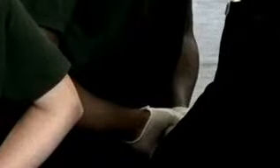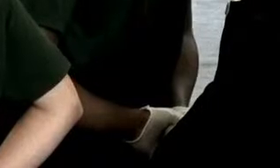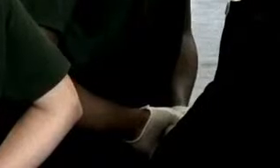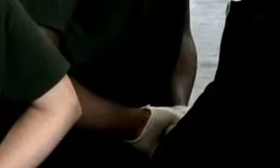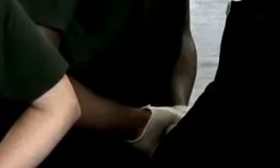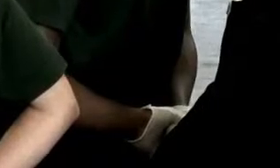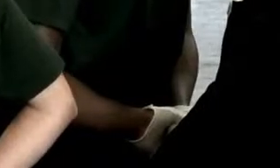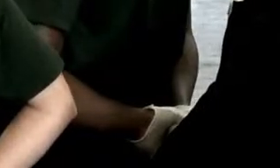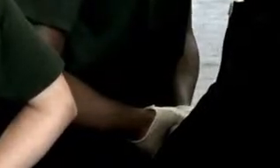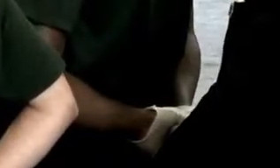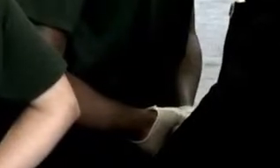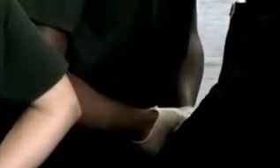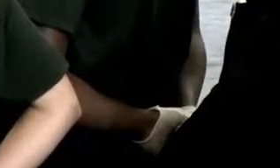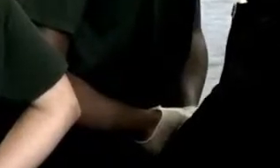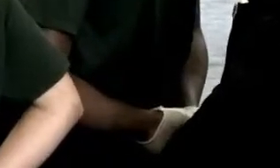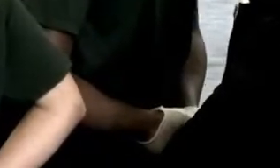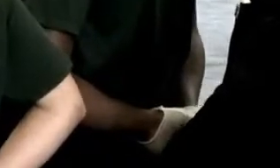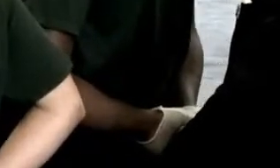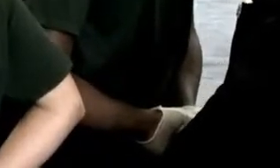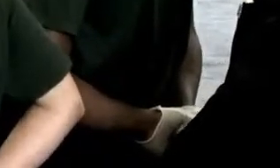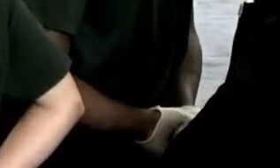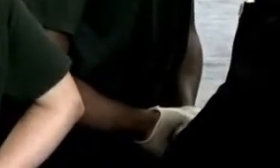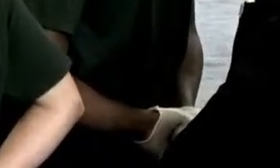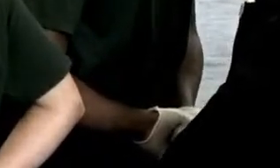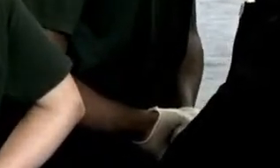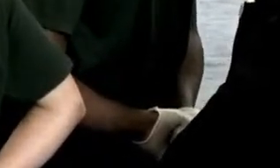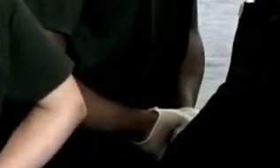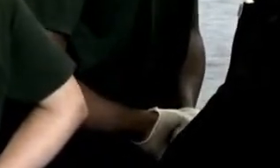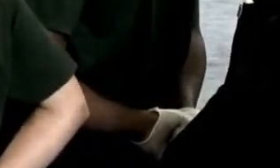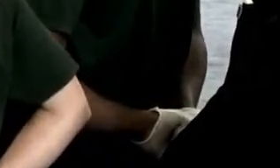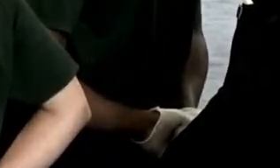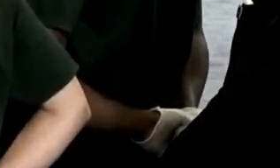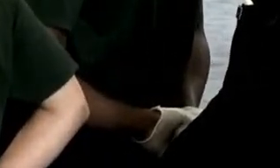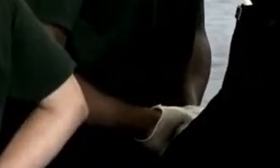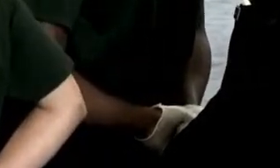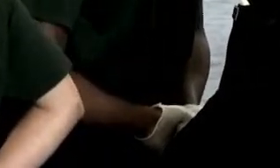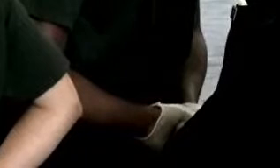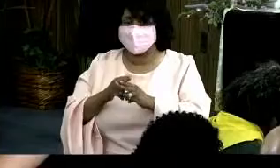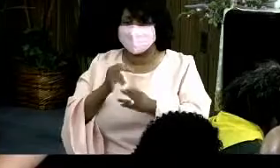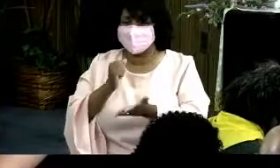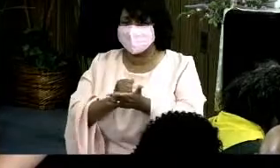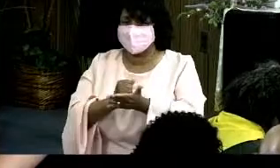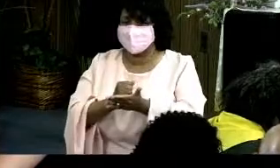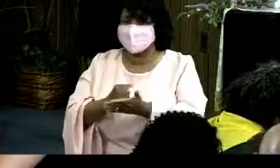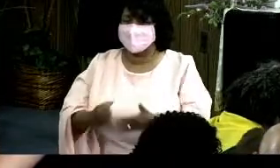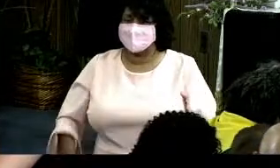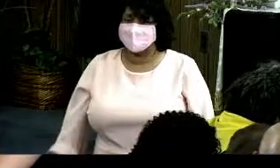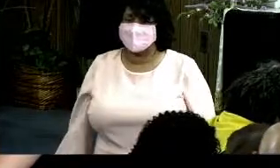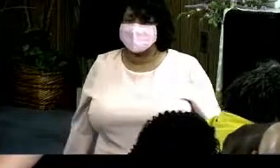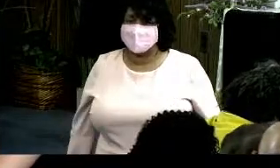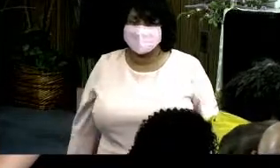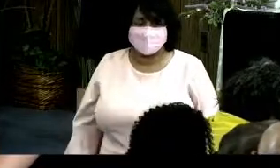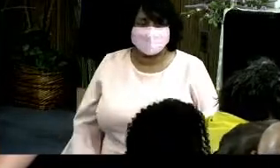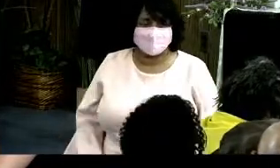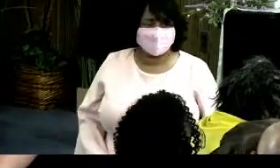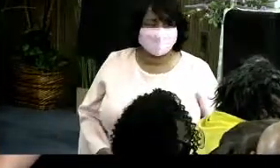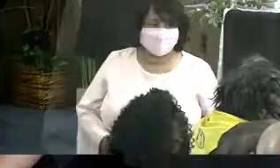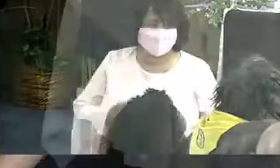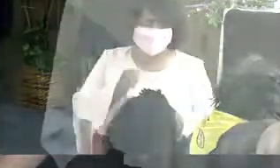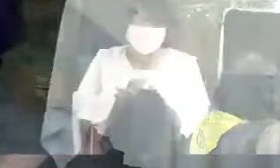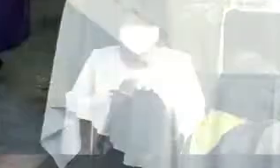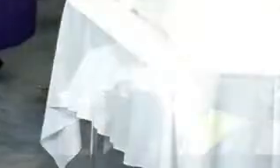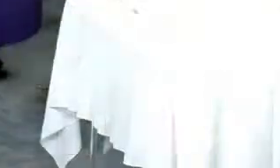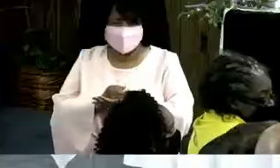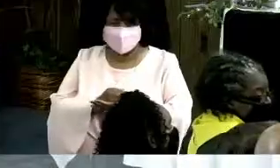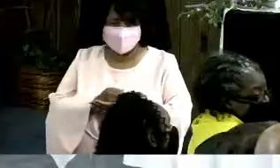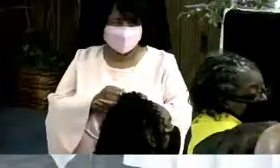kingdom, is our prayer in Jesus' name. Let everyone say amen, amen, amen.